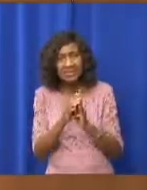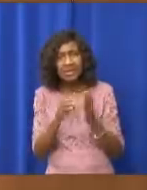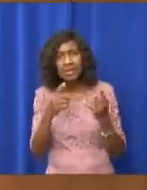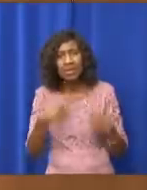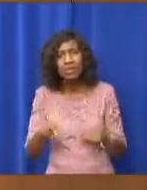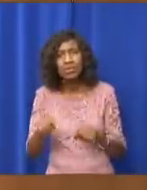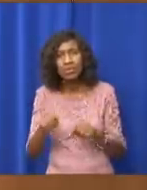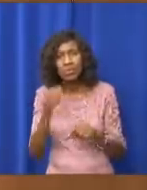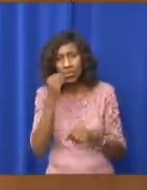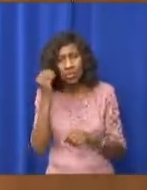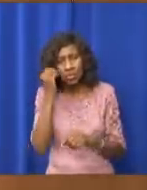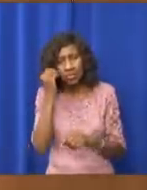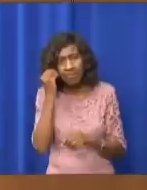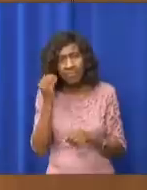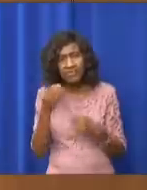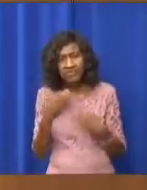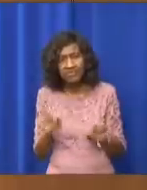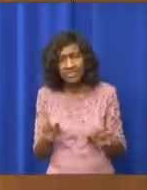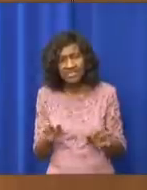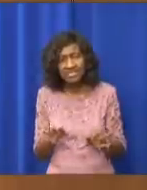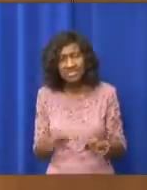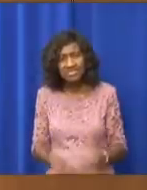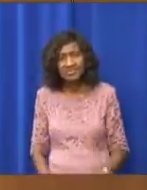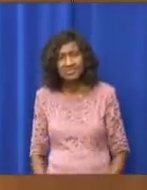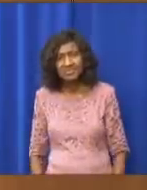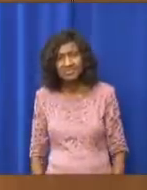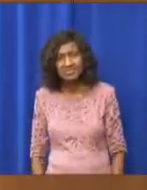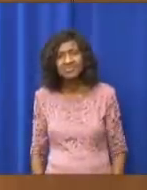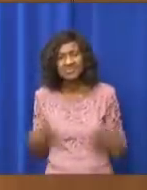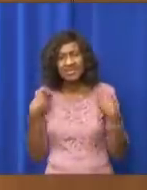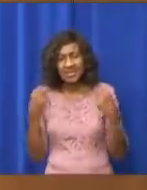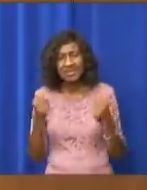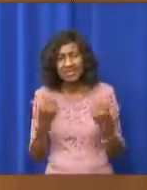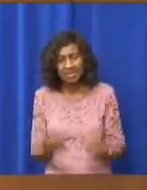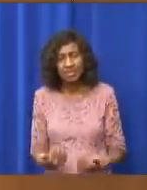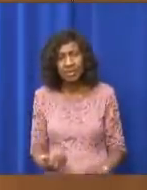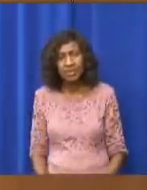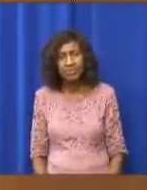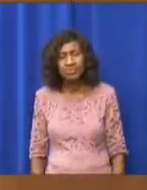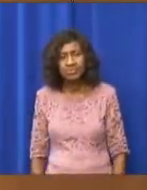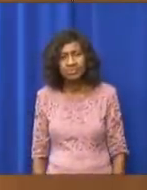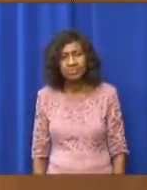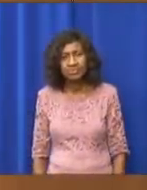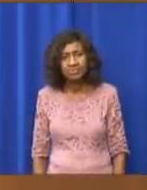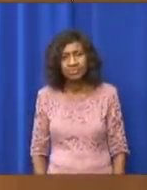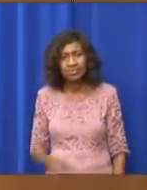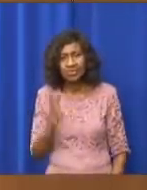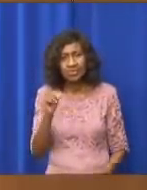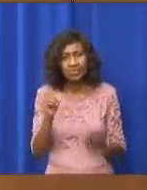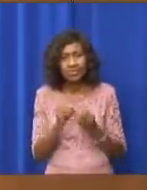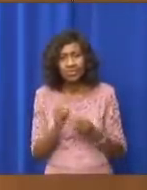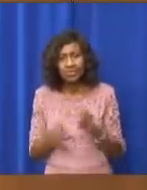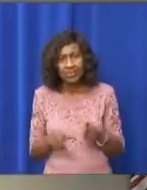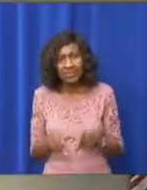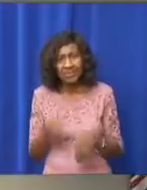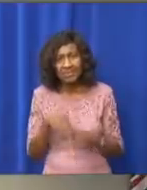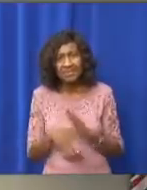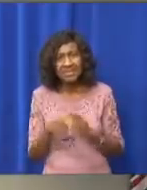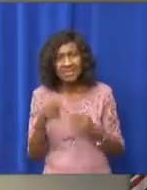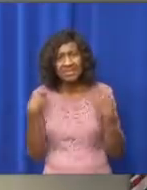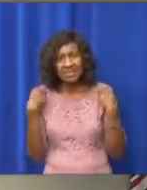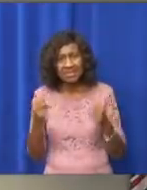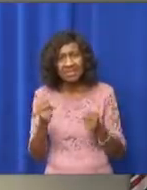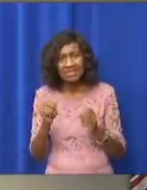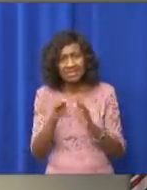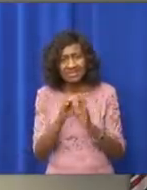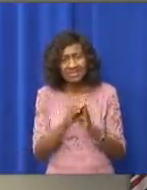who have COVID, even though those people weren't suffering with COVID itself. So. Okay. Thank you, Dr. Lee.